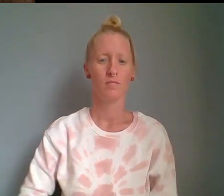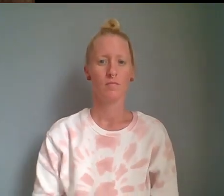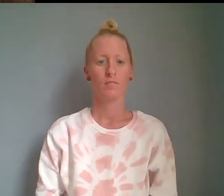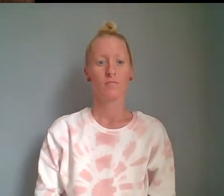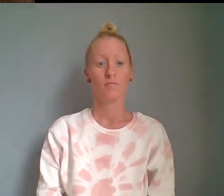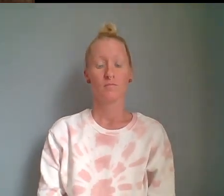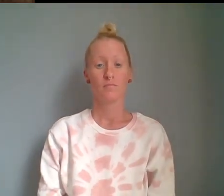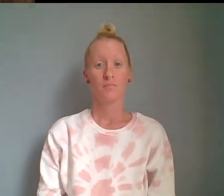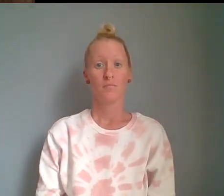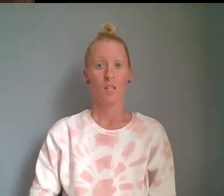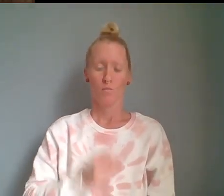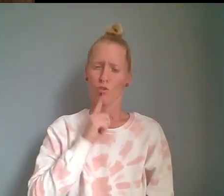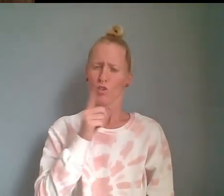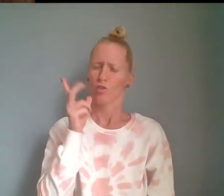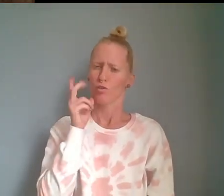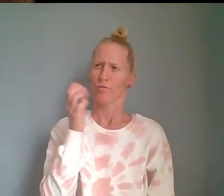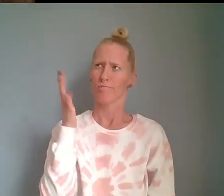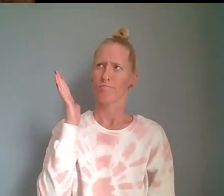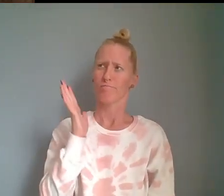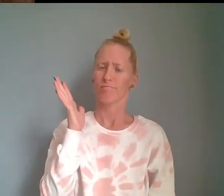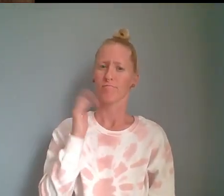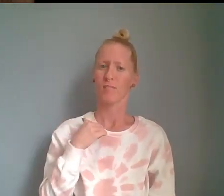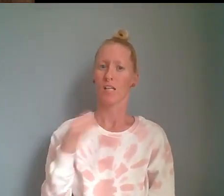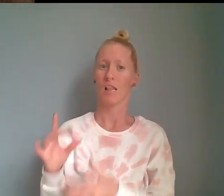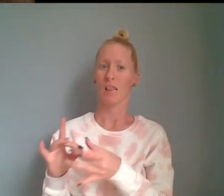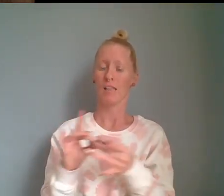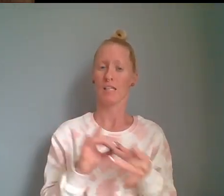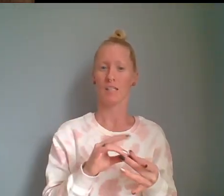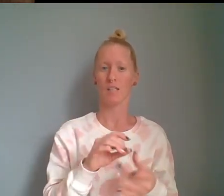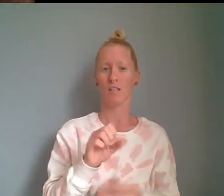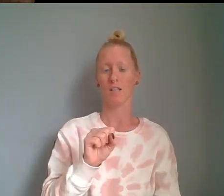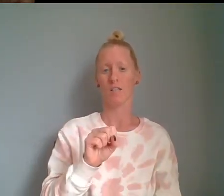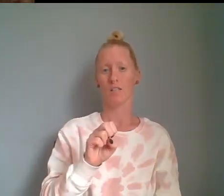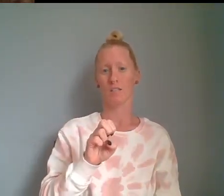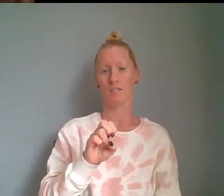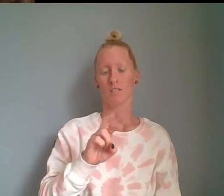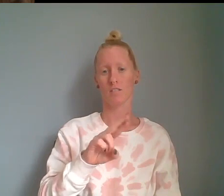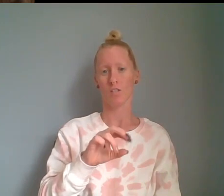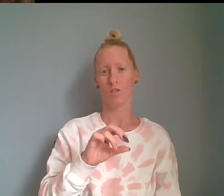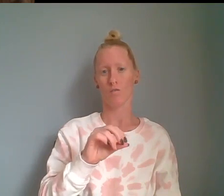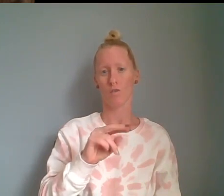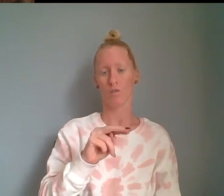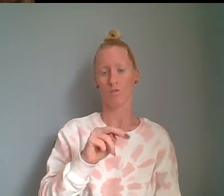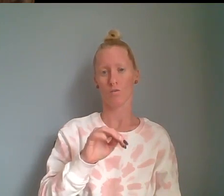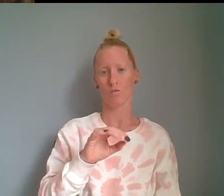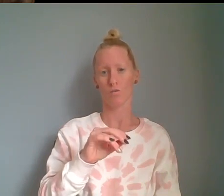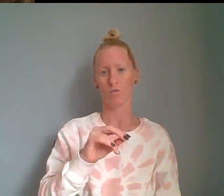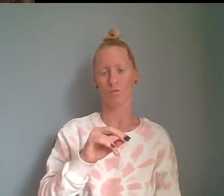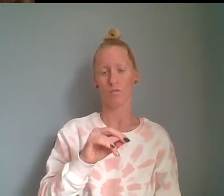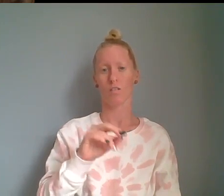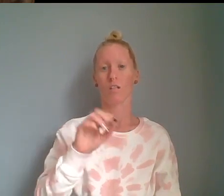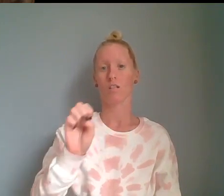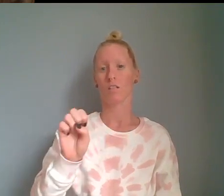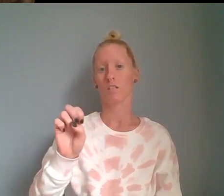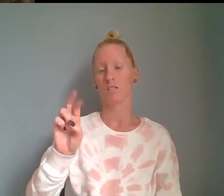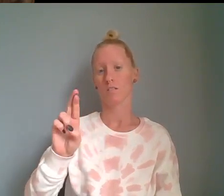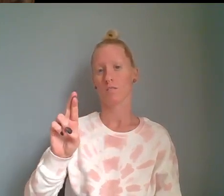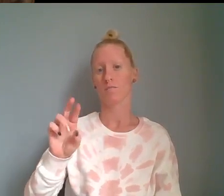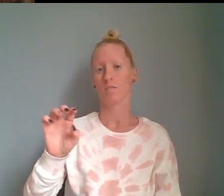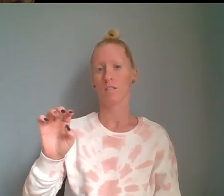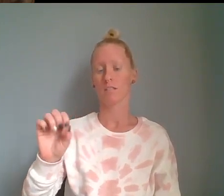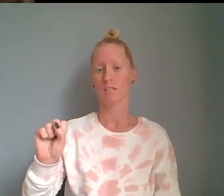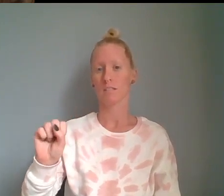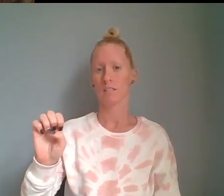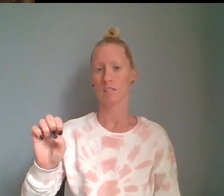I'm sure you've heard about the link between serotonin and depression, but there are two other monoamines, norepinephrine